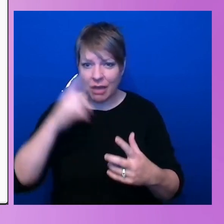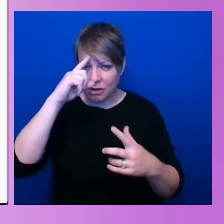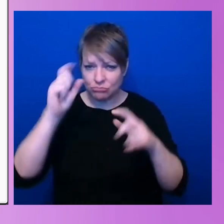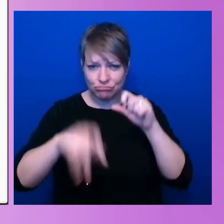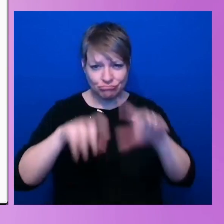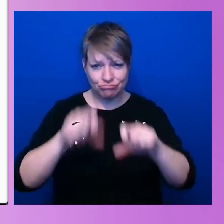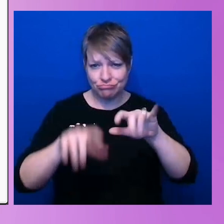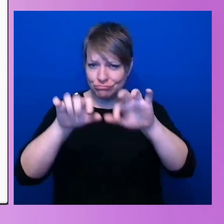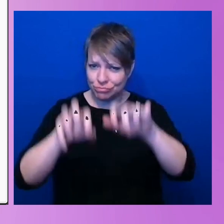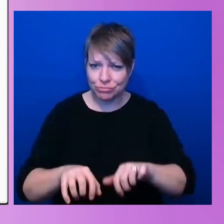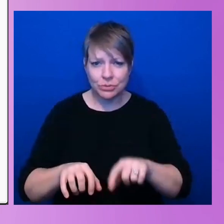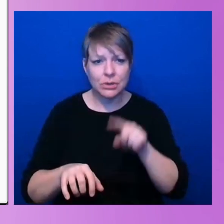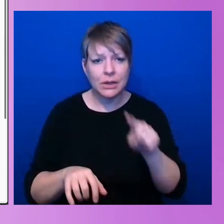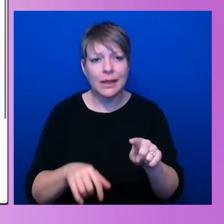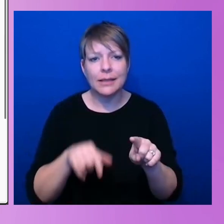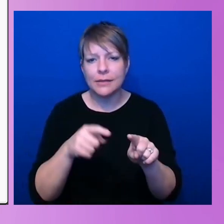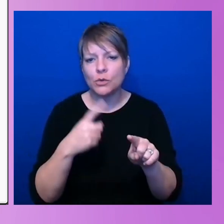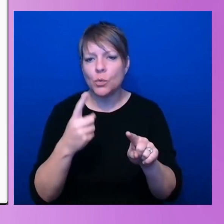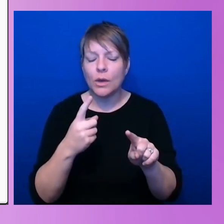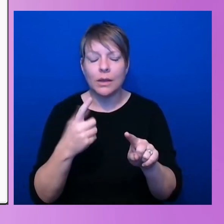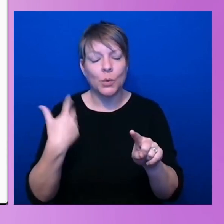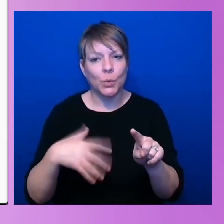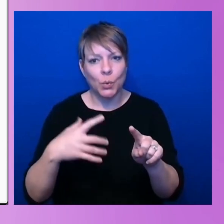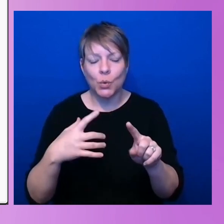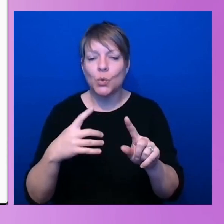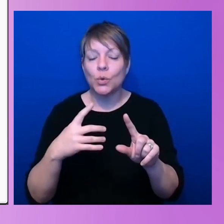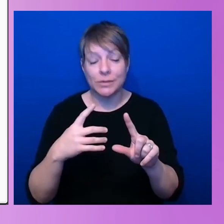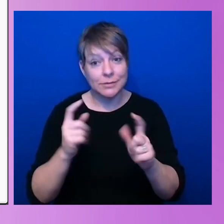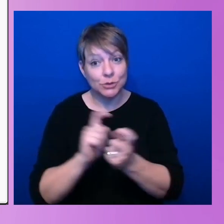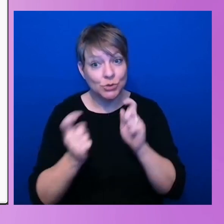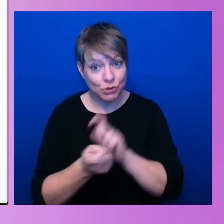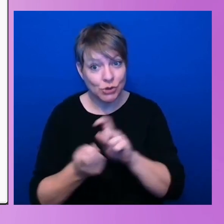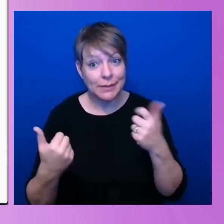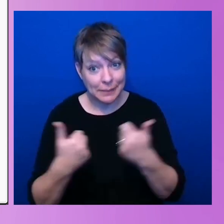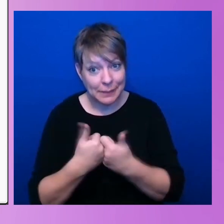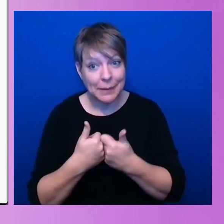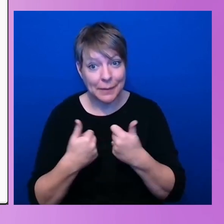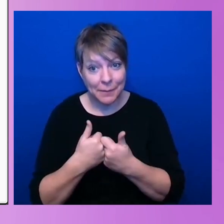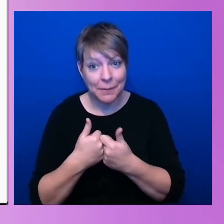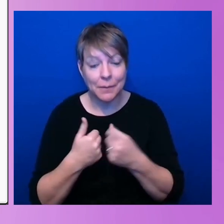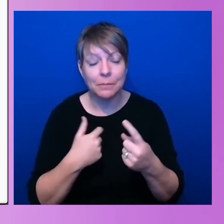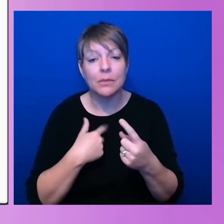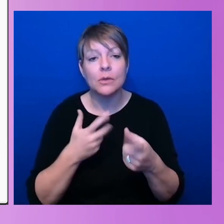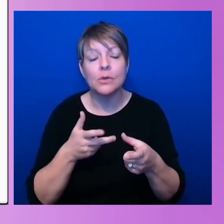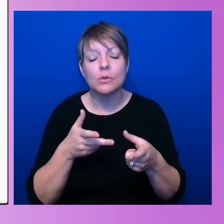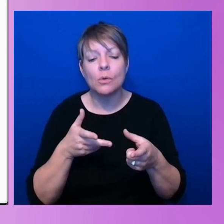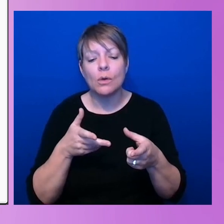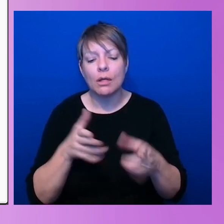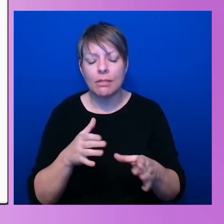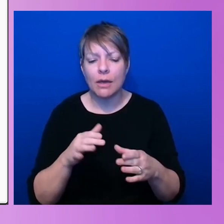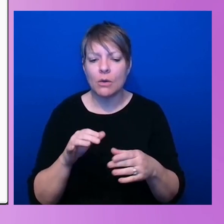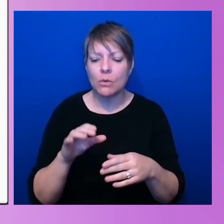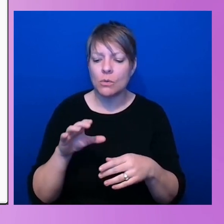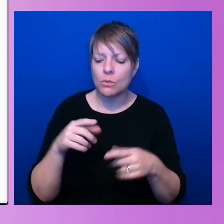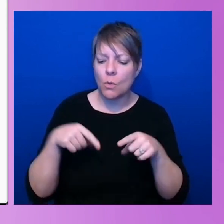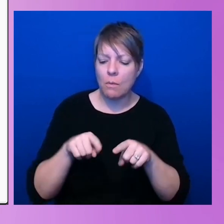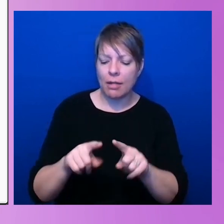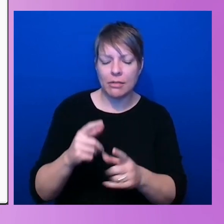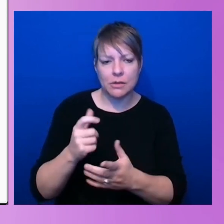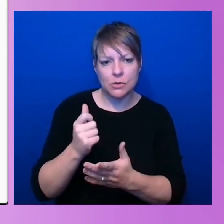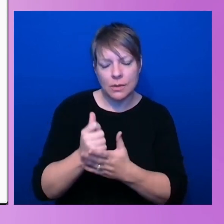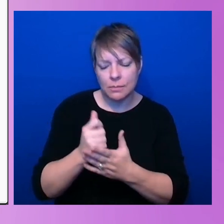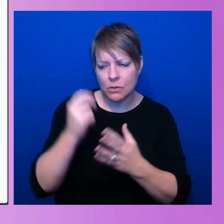And this is one of the many game changers for me, using Copilot to reflect on my communications, my meetings, my interactions with my